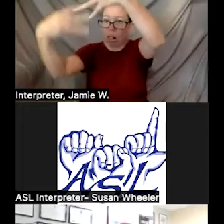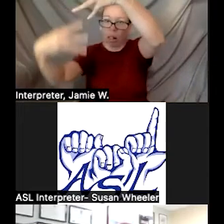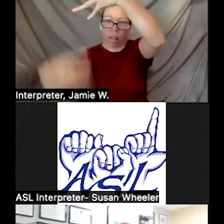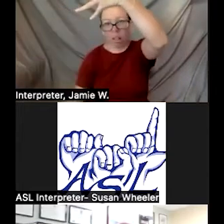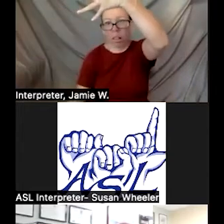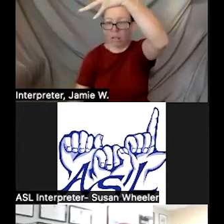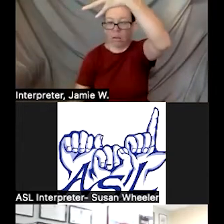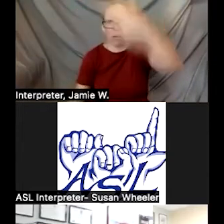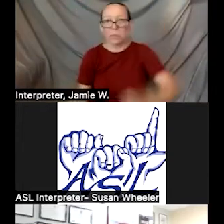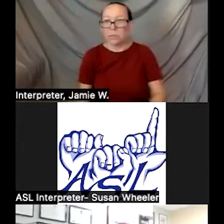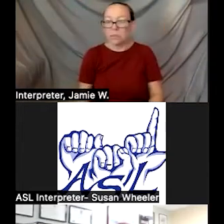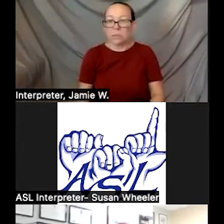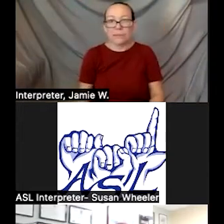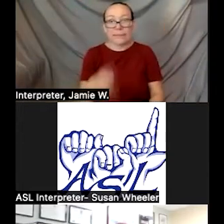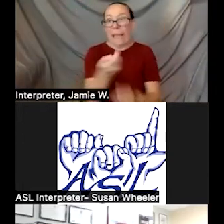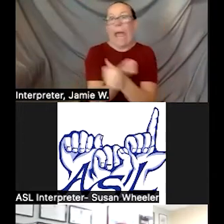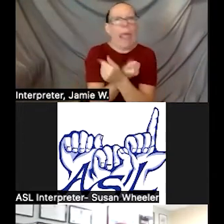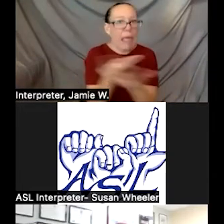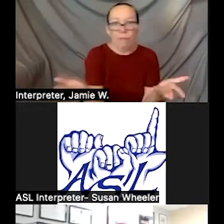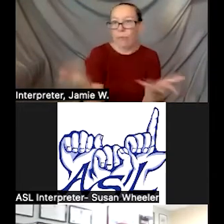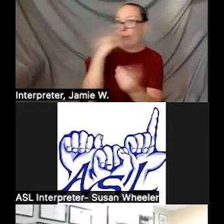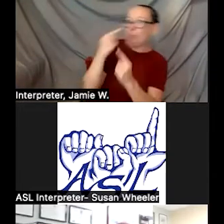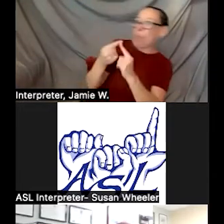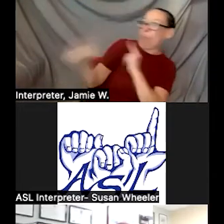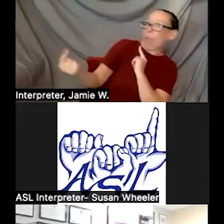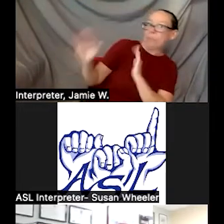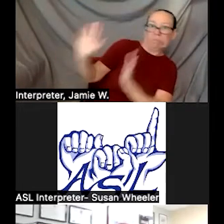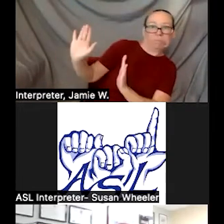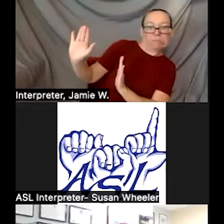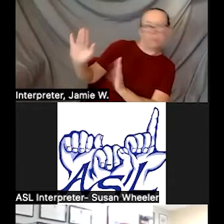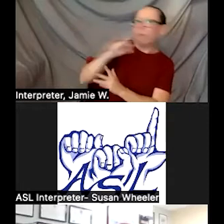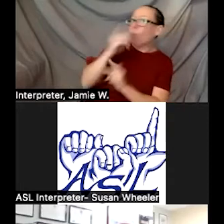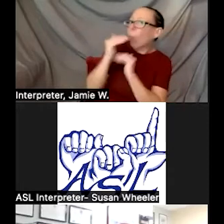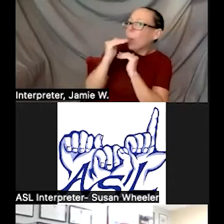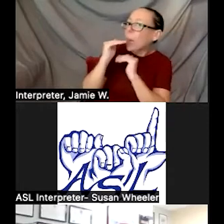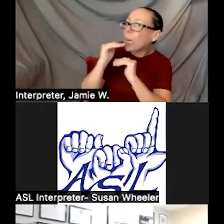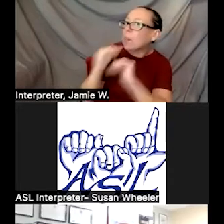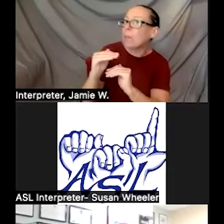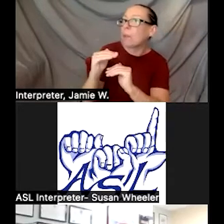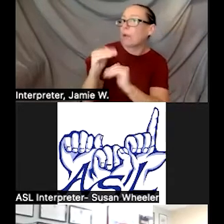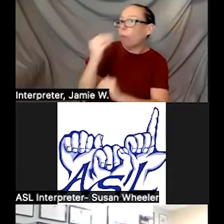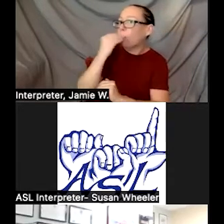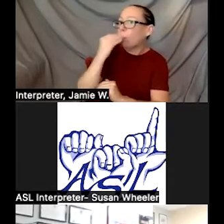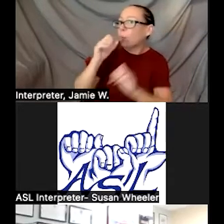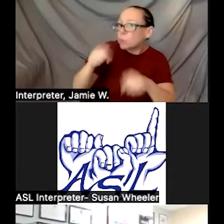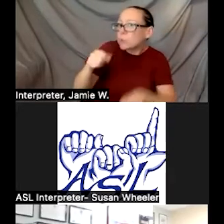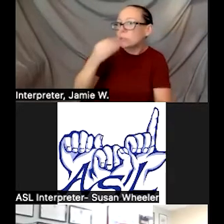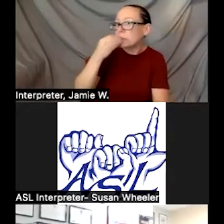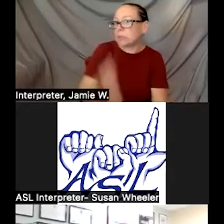she's allergic to. It's the very few things that she isn't allergic to. So it could be very restrictive.